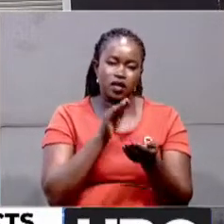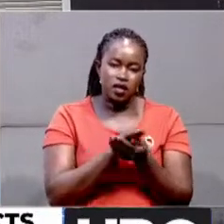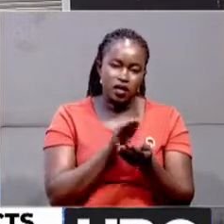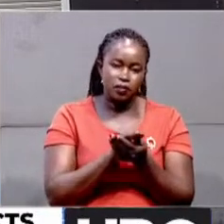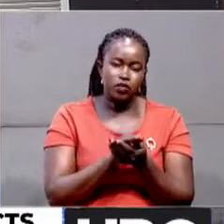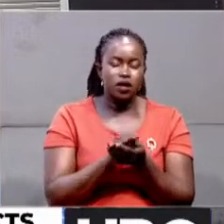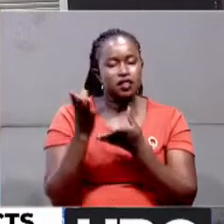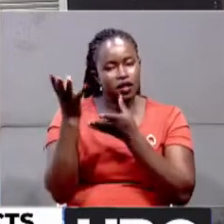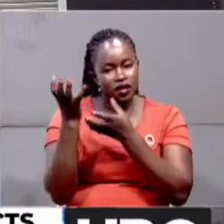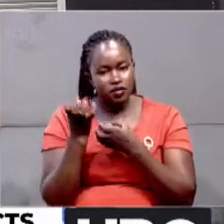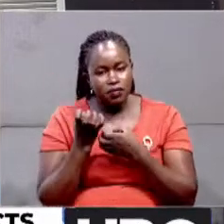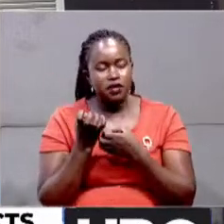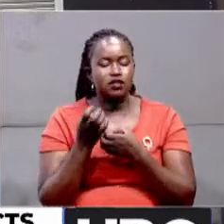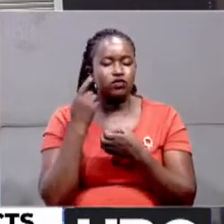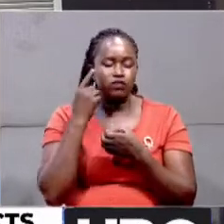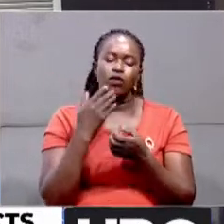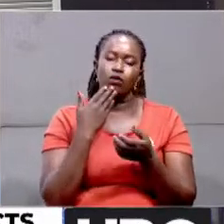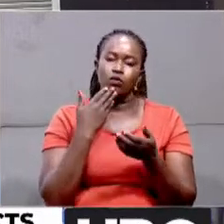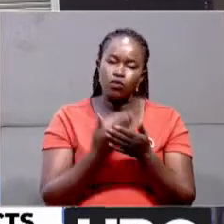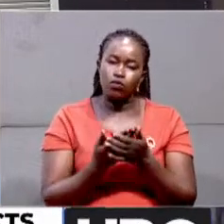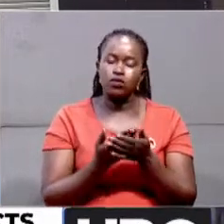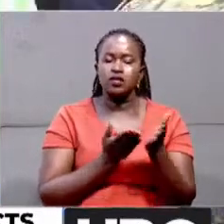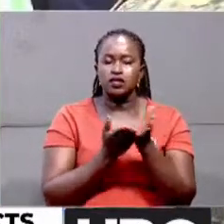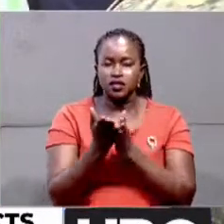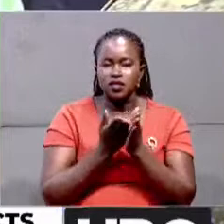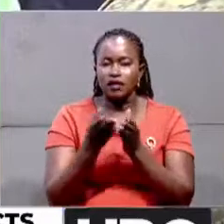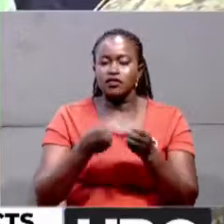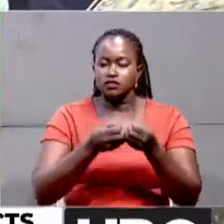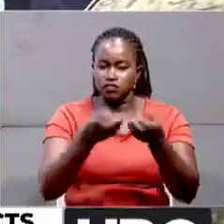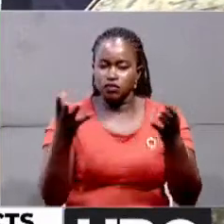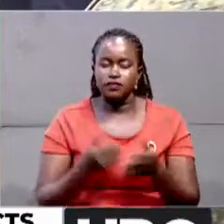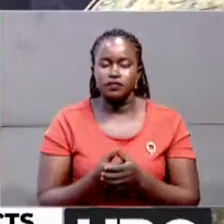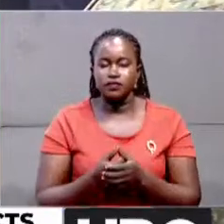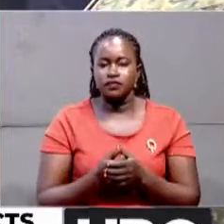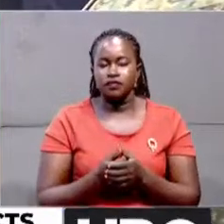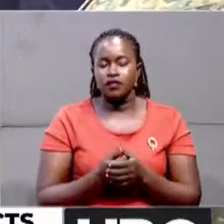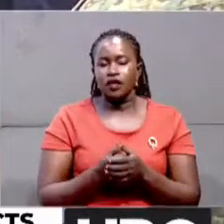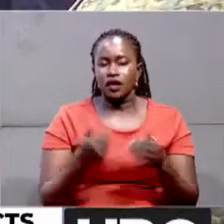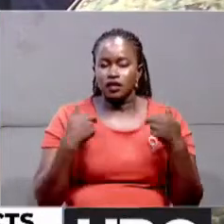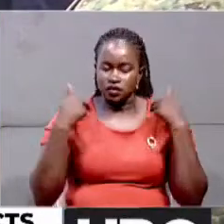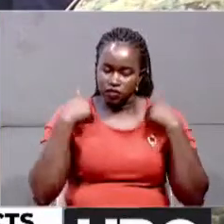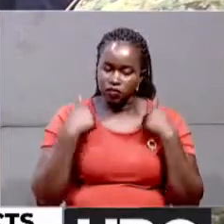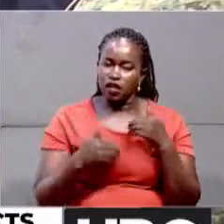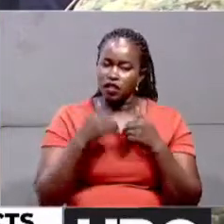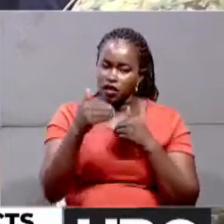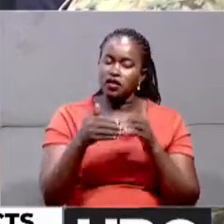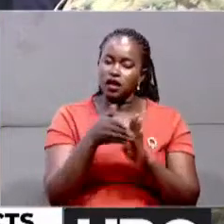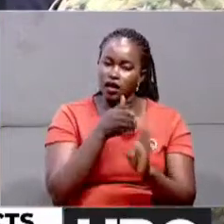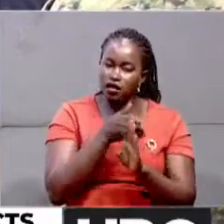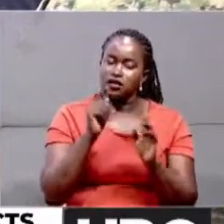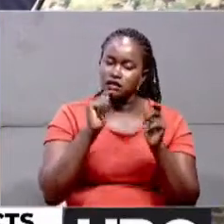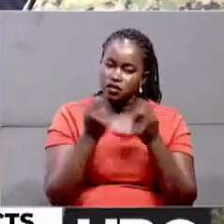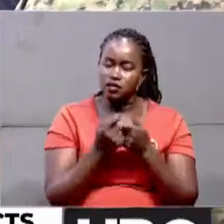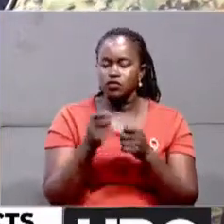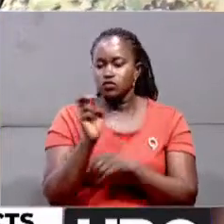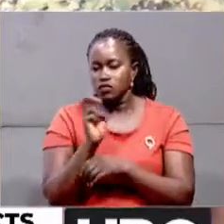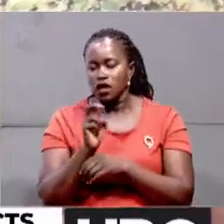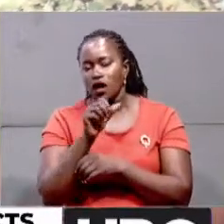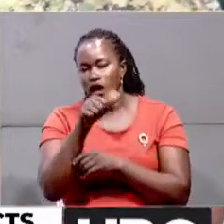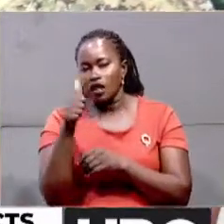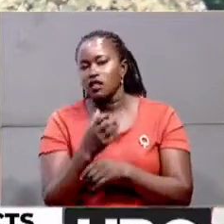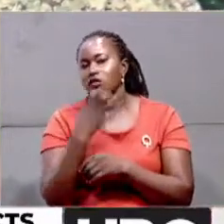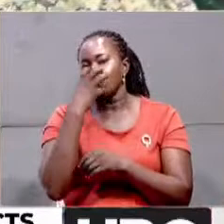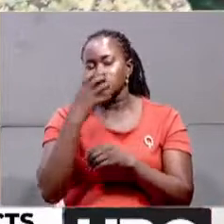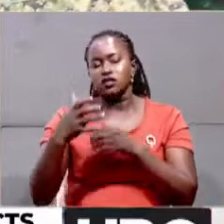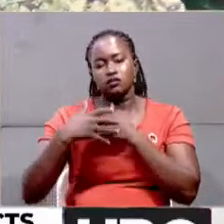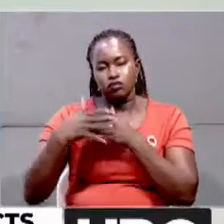the expectation of good service delivery. General Mascoleta guided his team on the inspection of the another oxygen